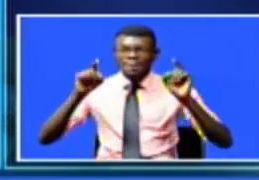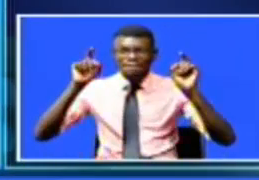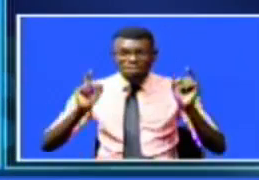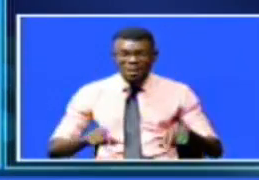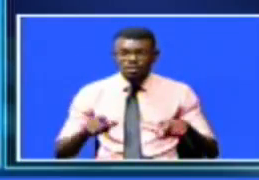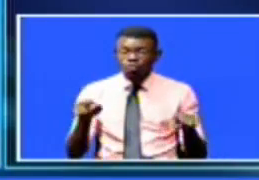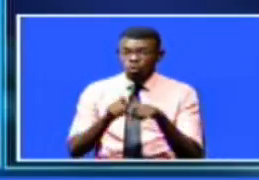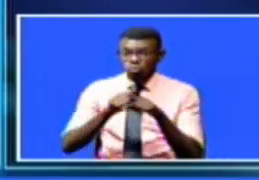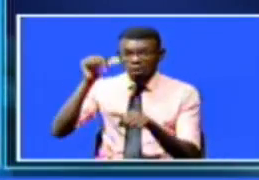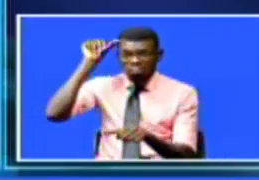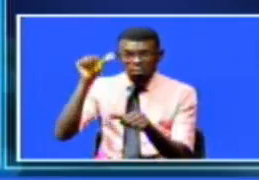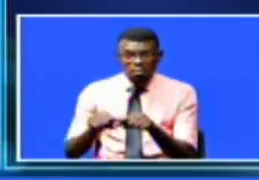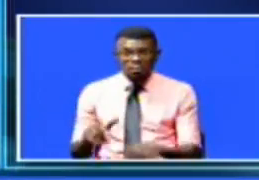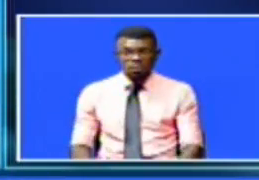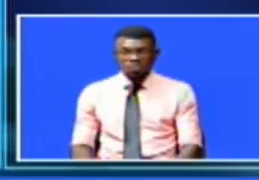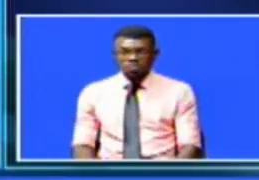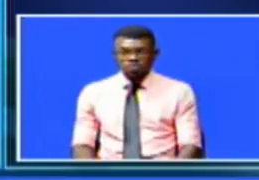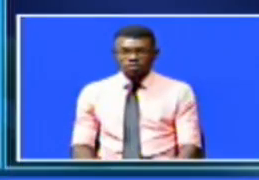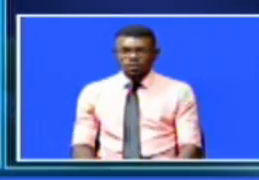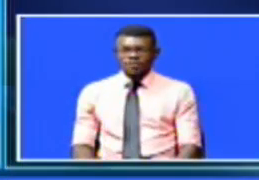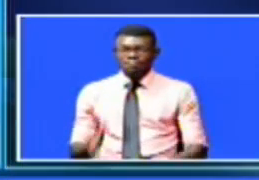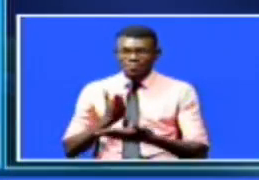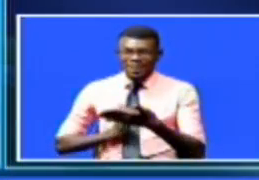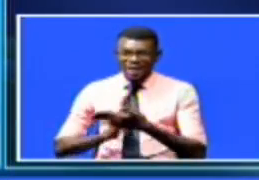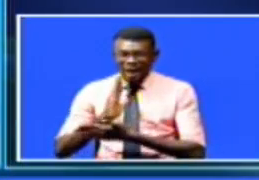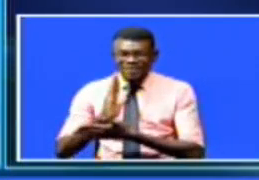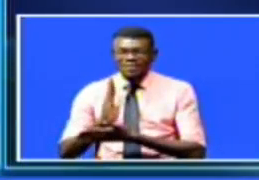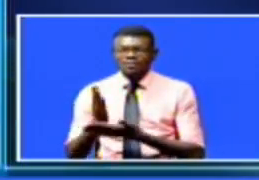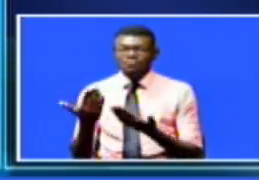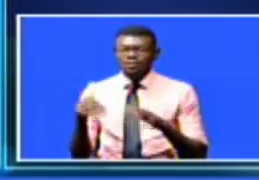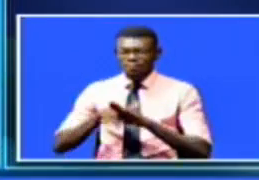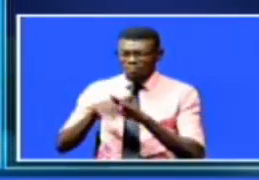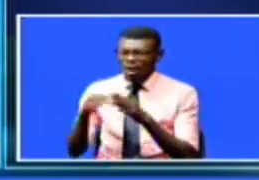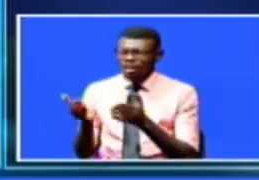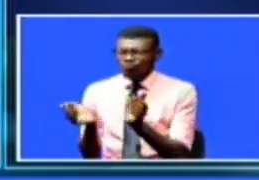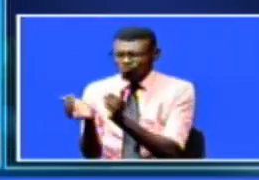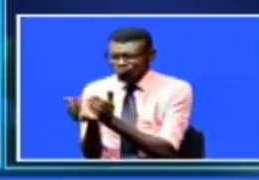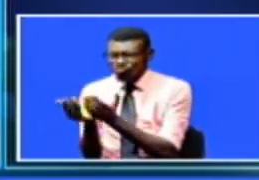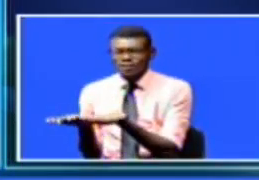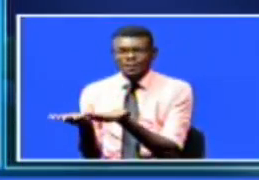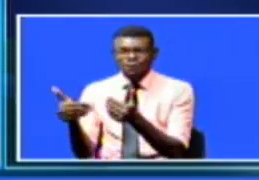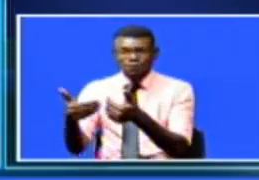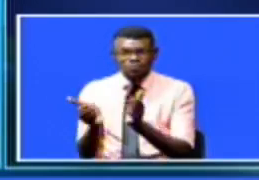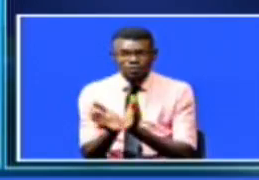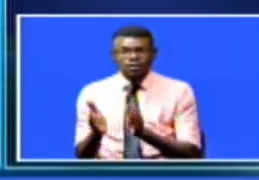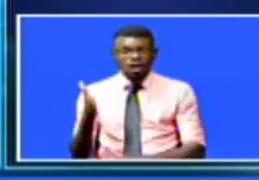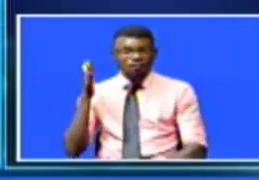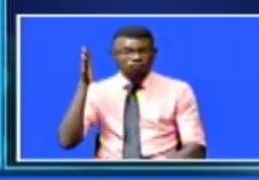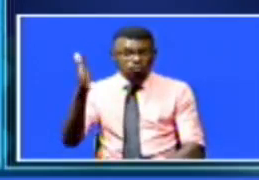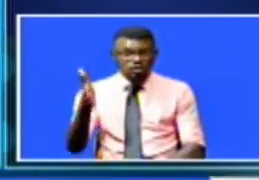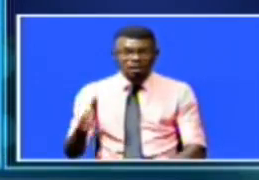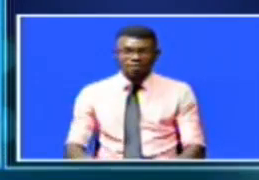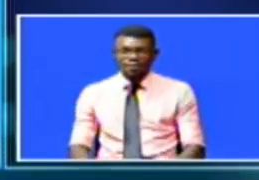into consideration the interests and the rights of the minorities. the future generation depend on